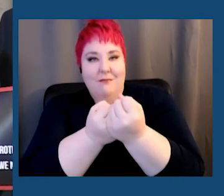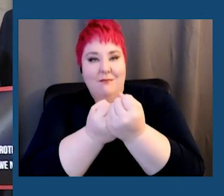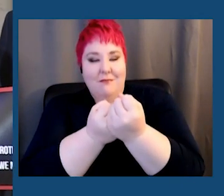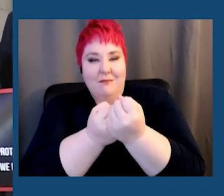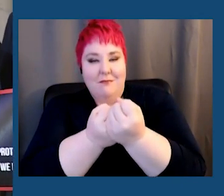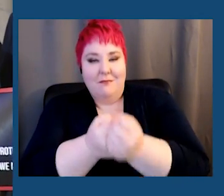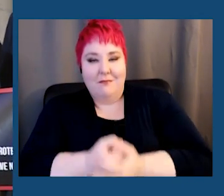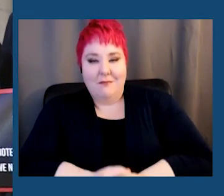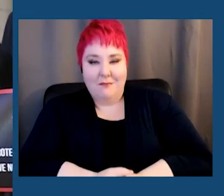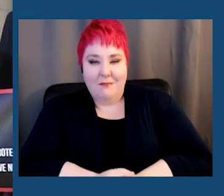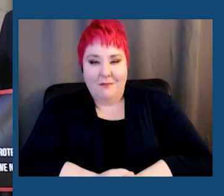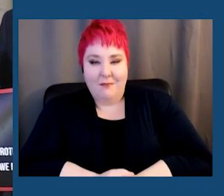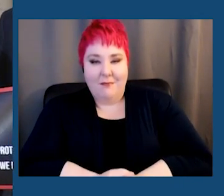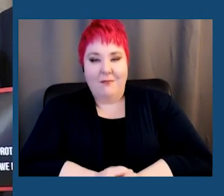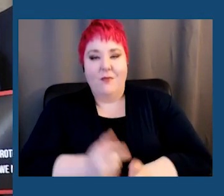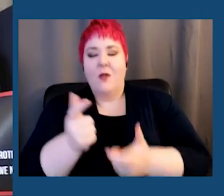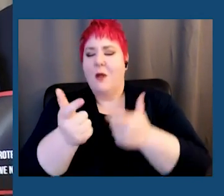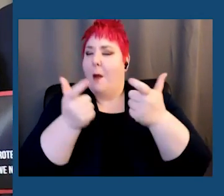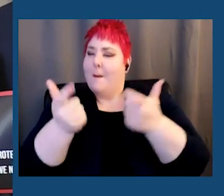our biggest fighter,